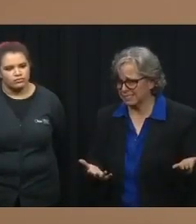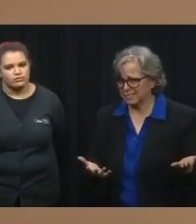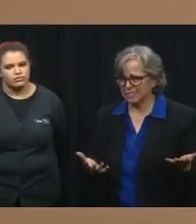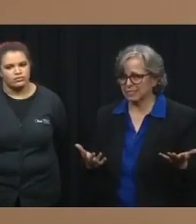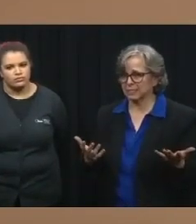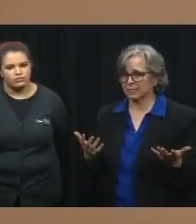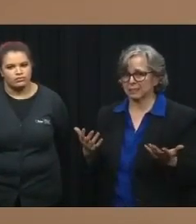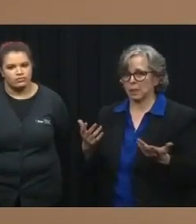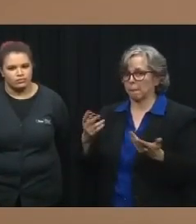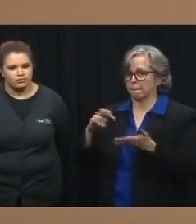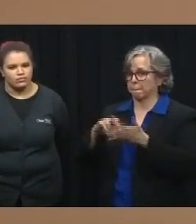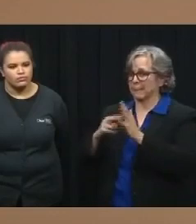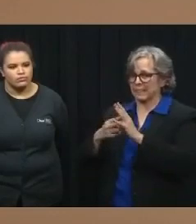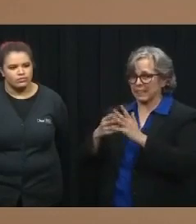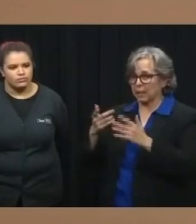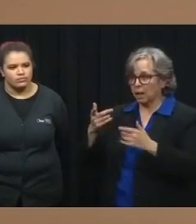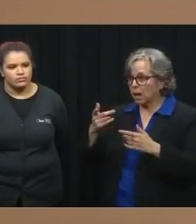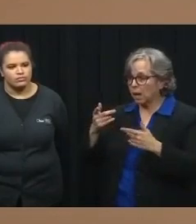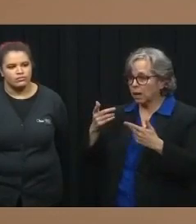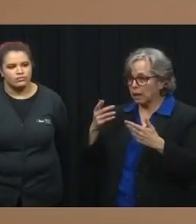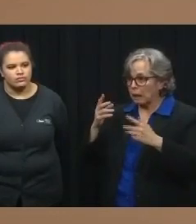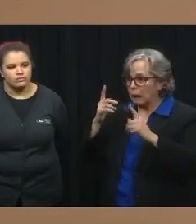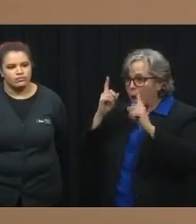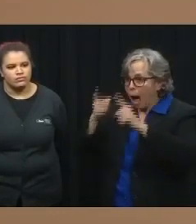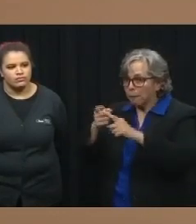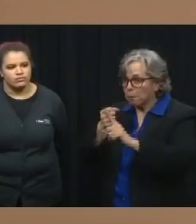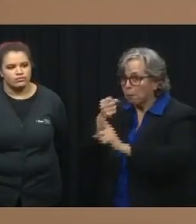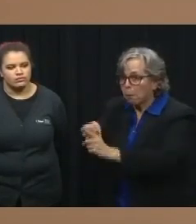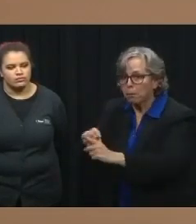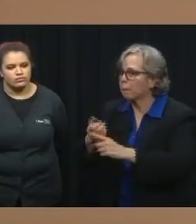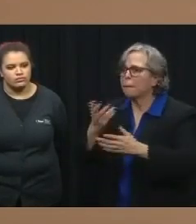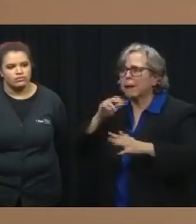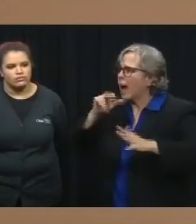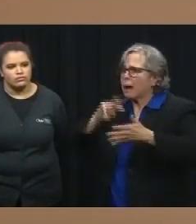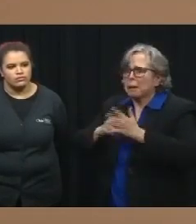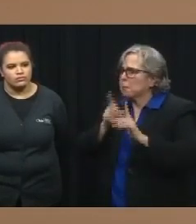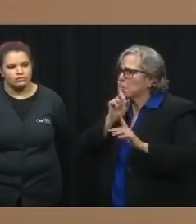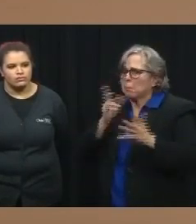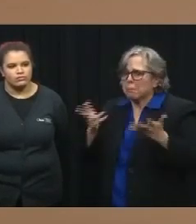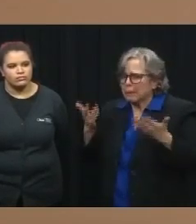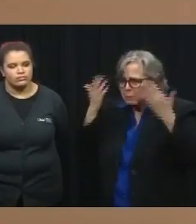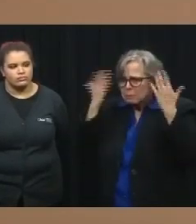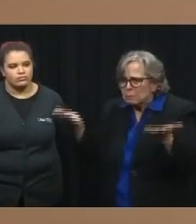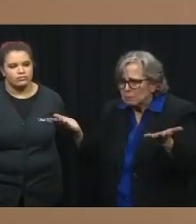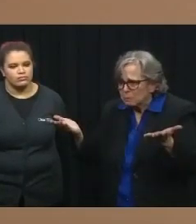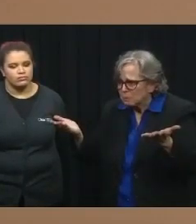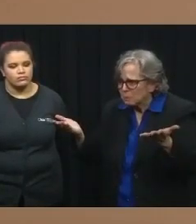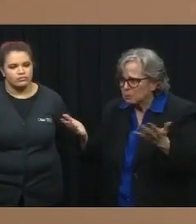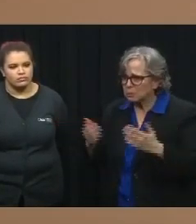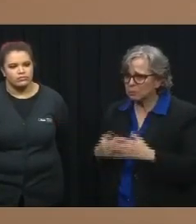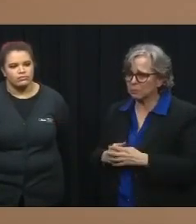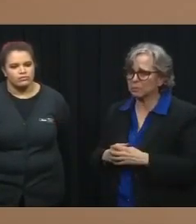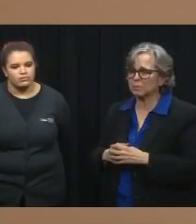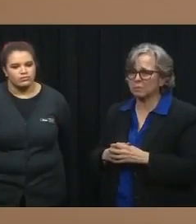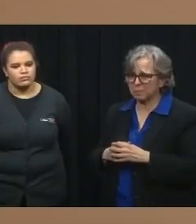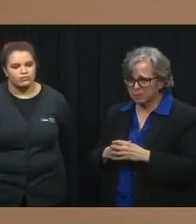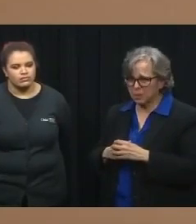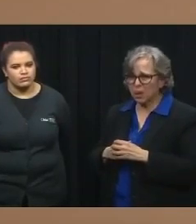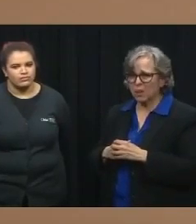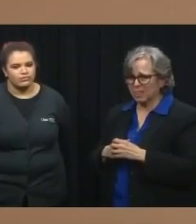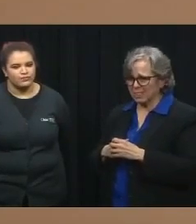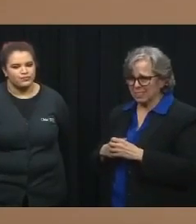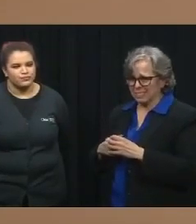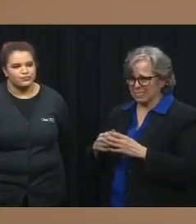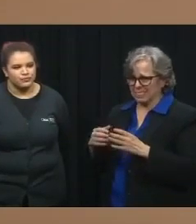So there are scientists hard at work at that as well. And as second that we can test more, you're going to